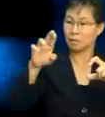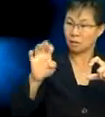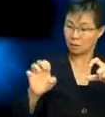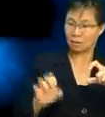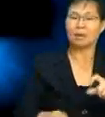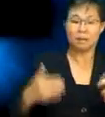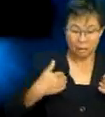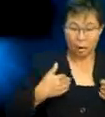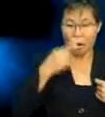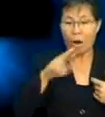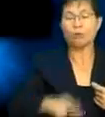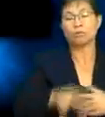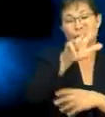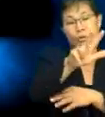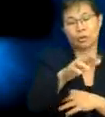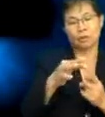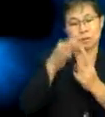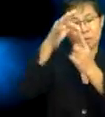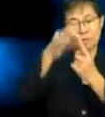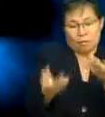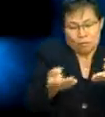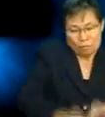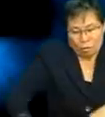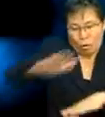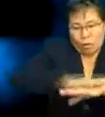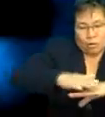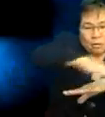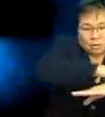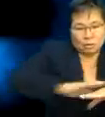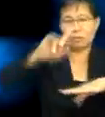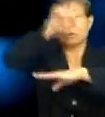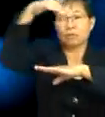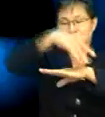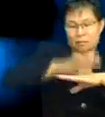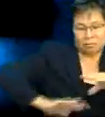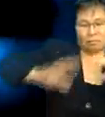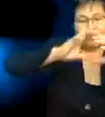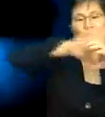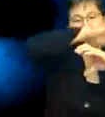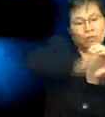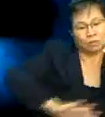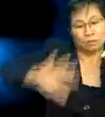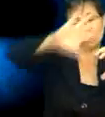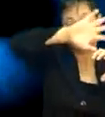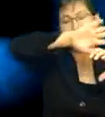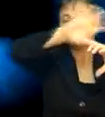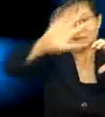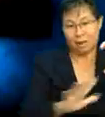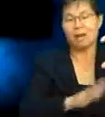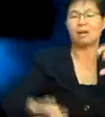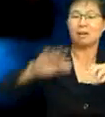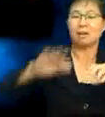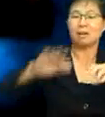There are also three major phenomena on the surface of the sun. They are